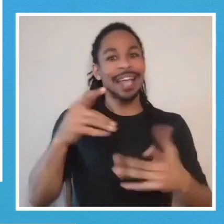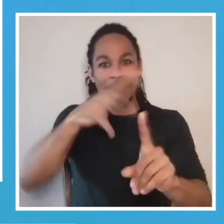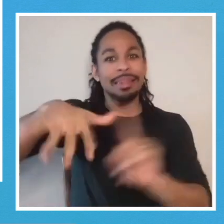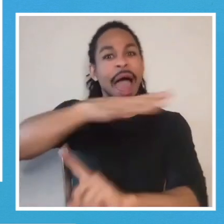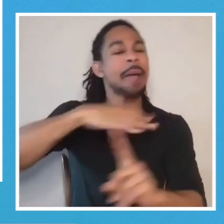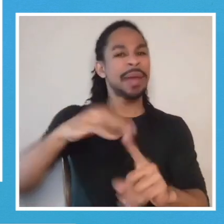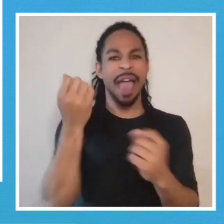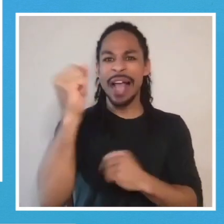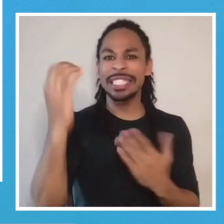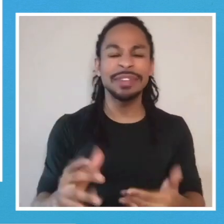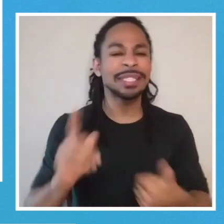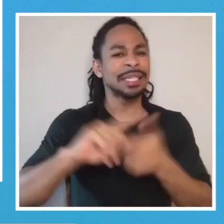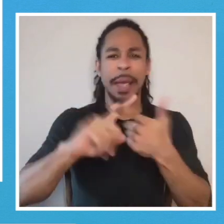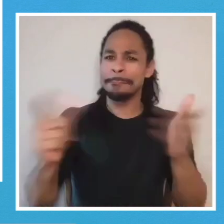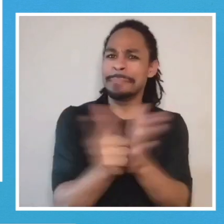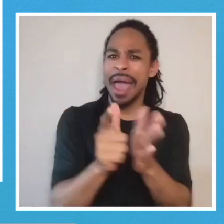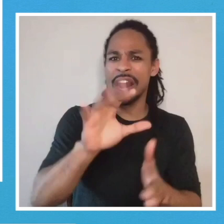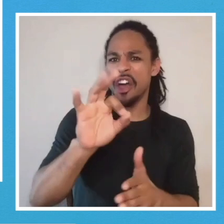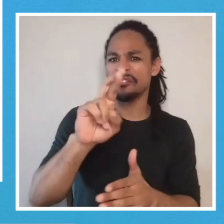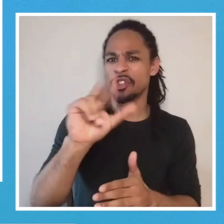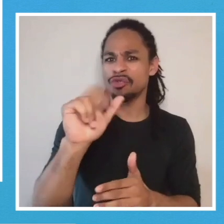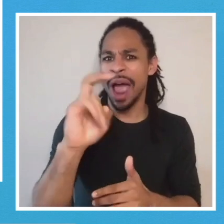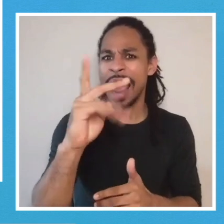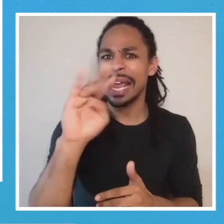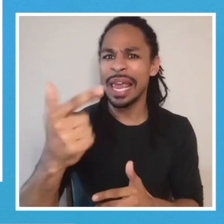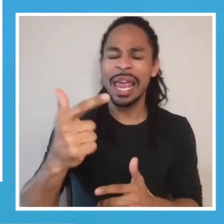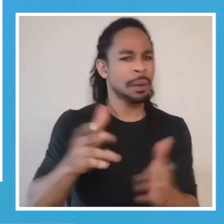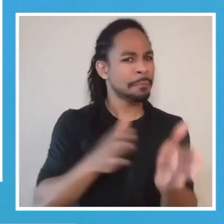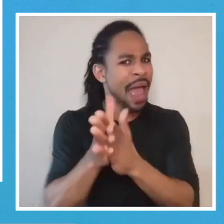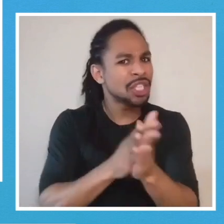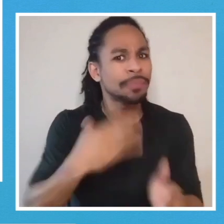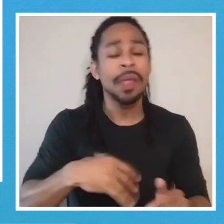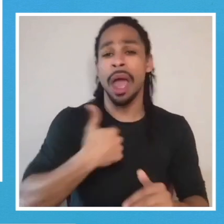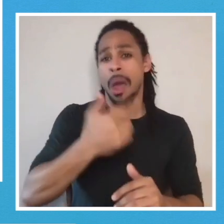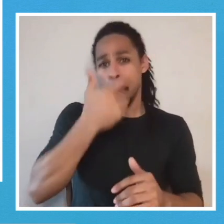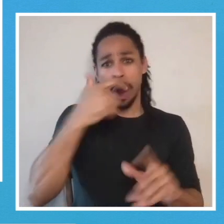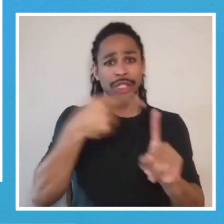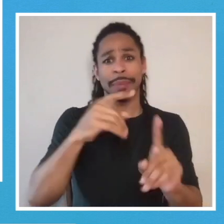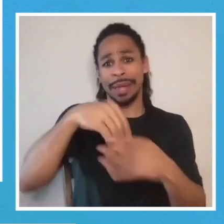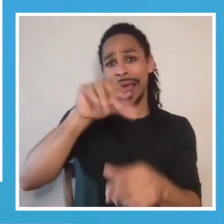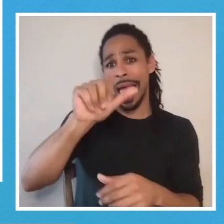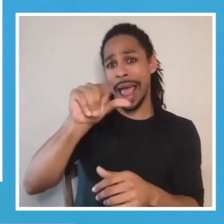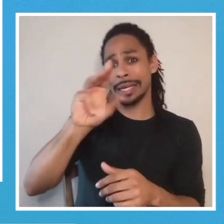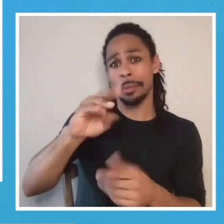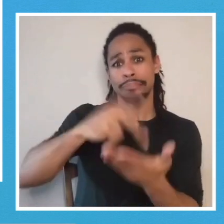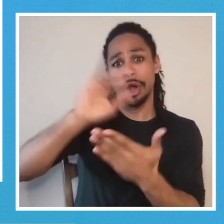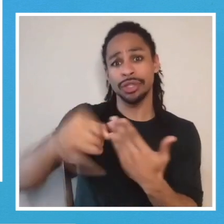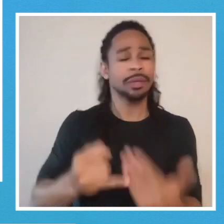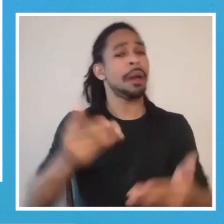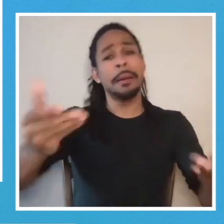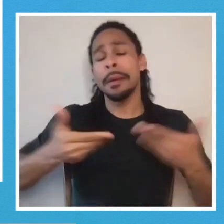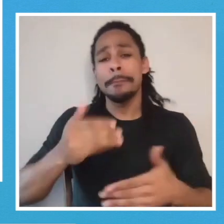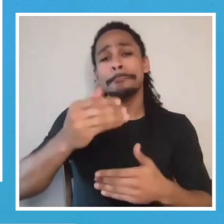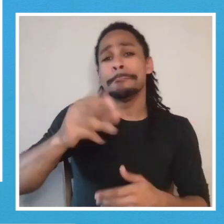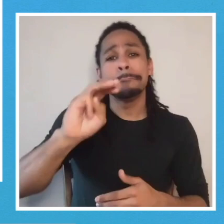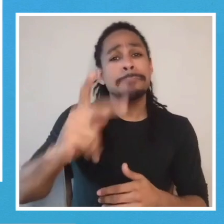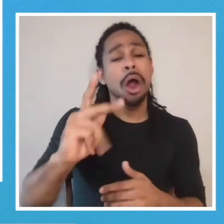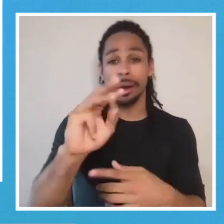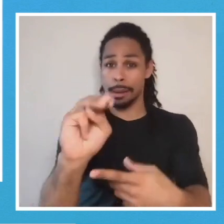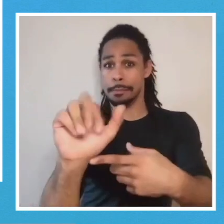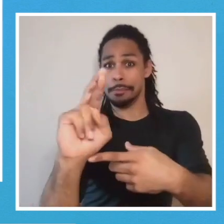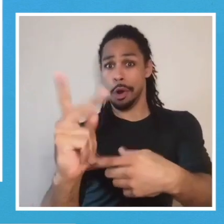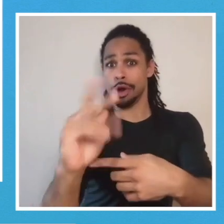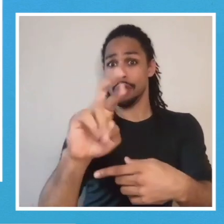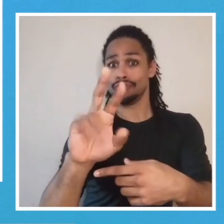fracking. I just saw him crush it in the Atom Project. Please welcome Mark Ruffalo. What up, Mark?